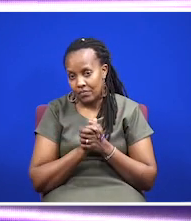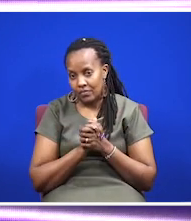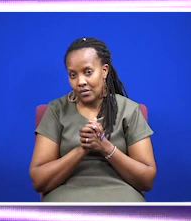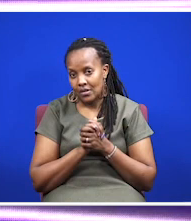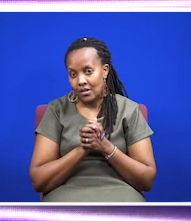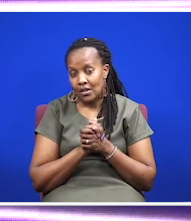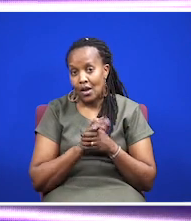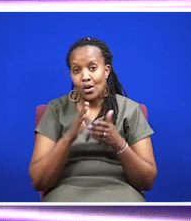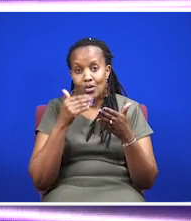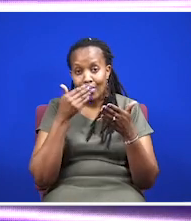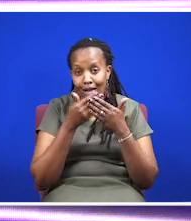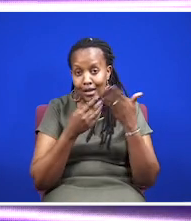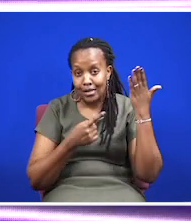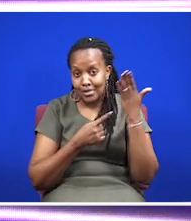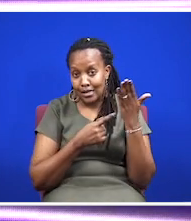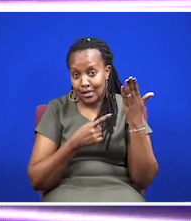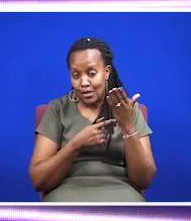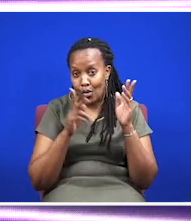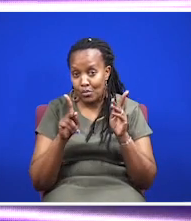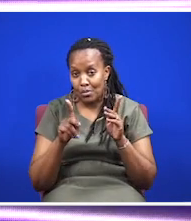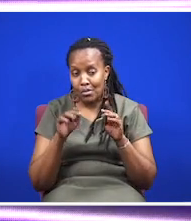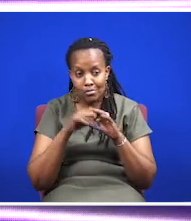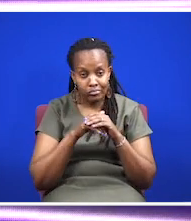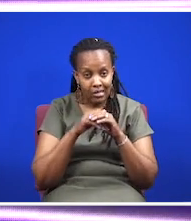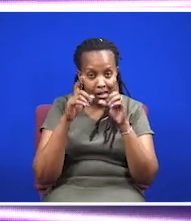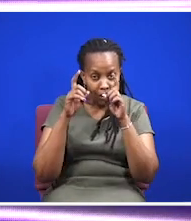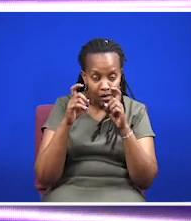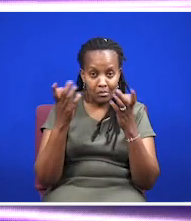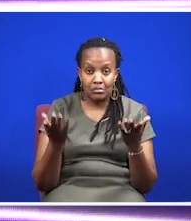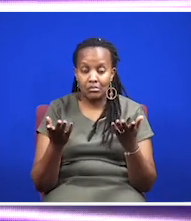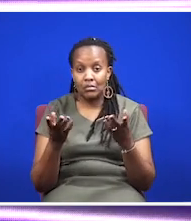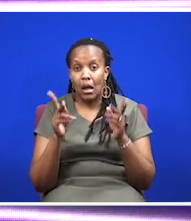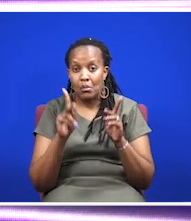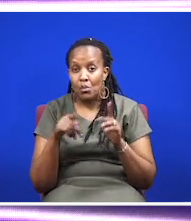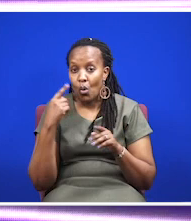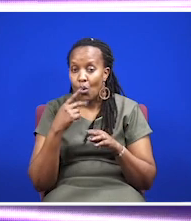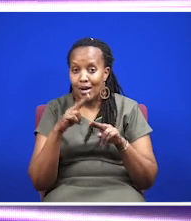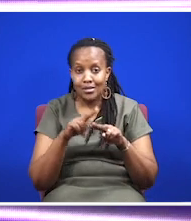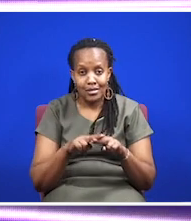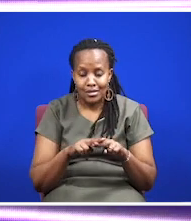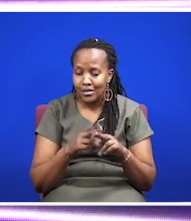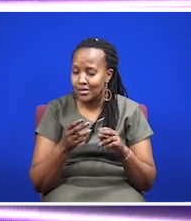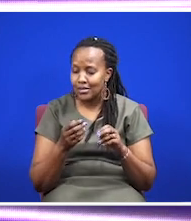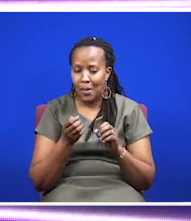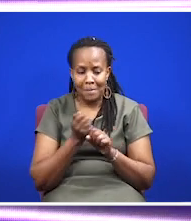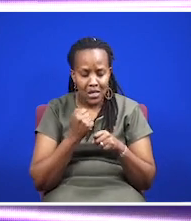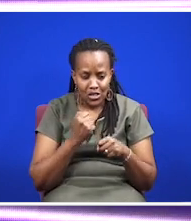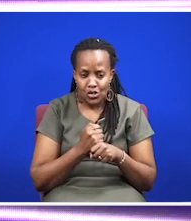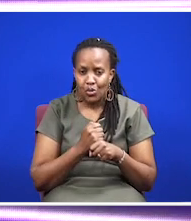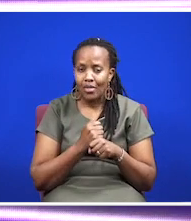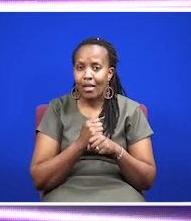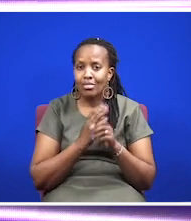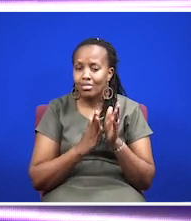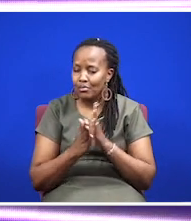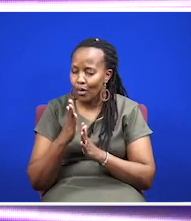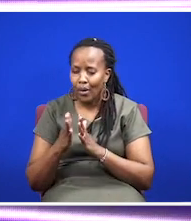to thank you, technical people, the people behind the cameras, the people that are seated, editing, and